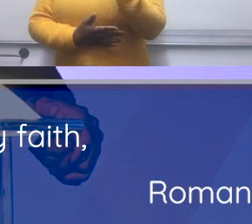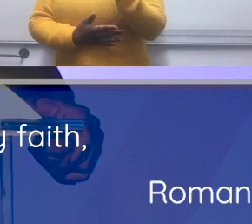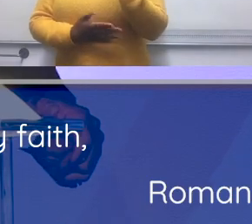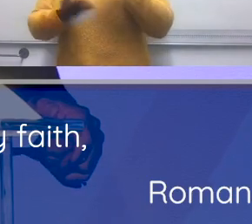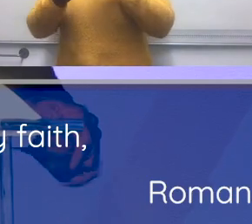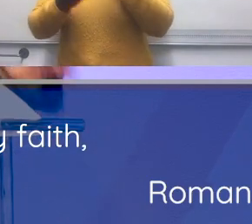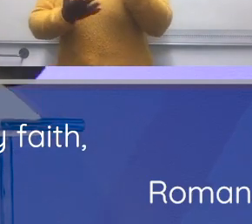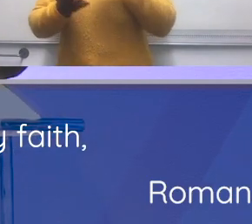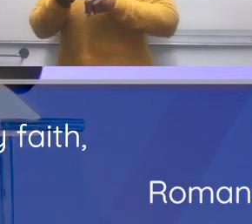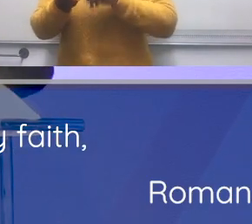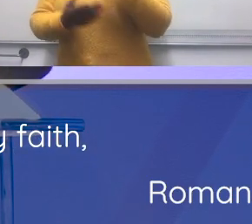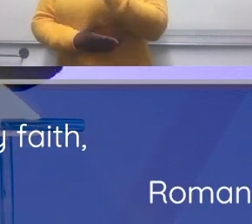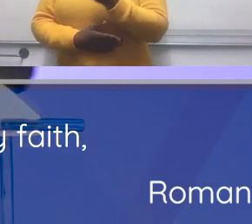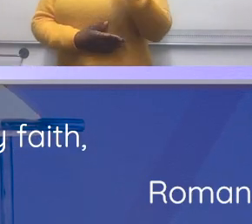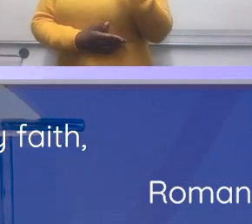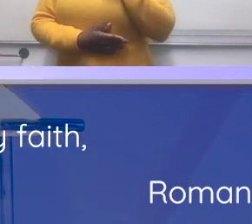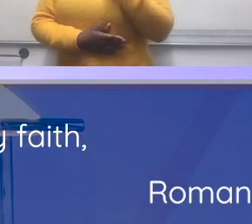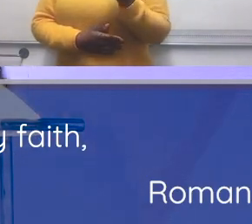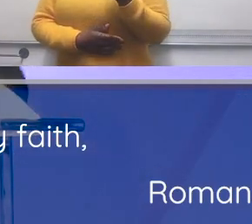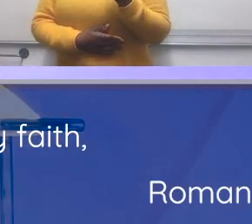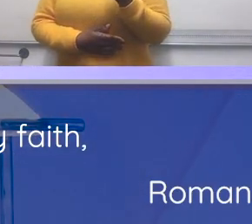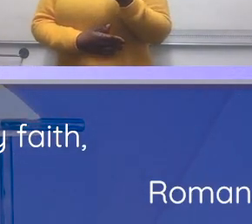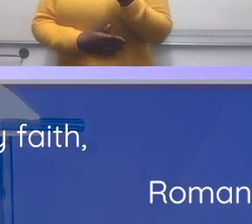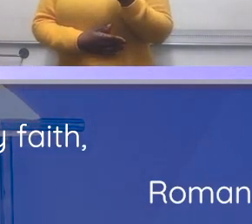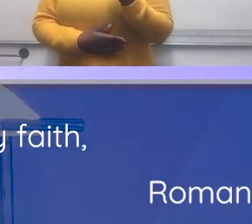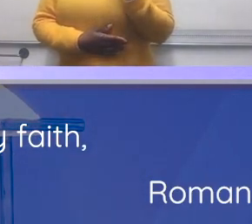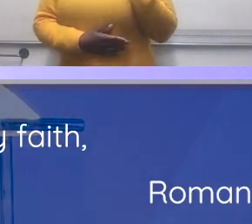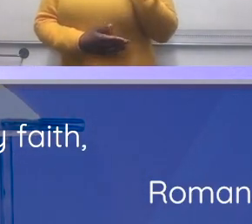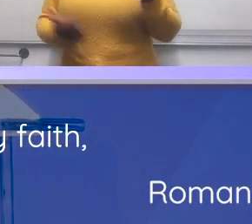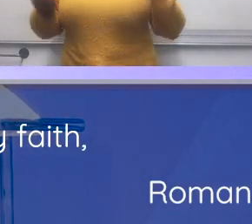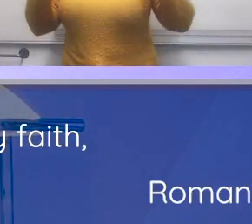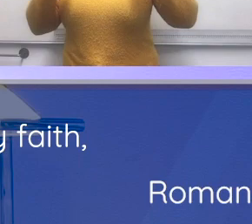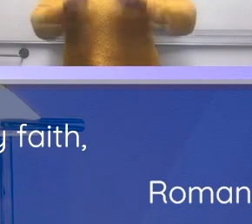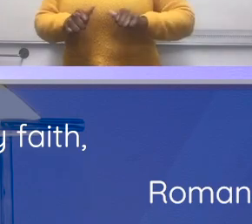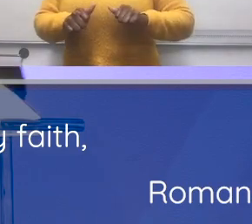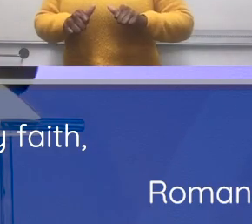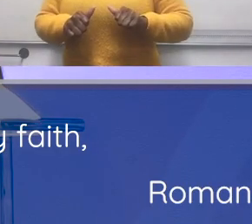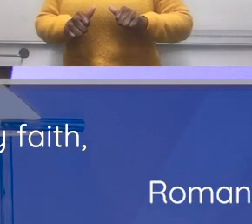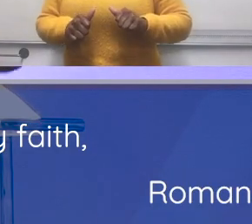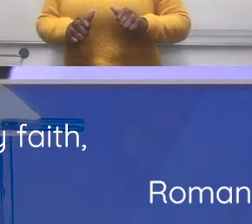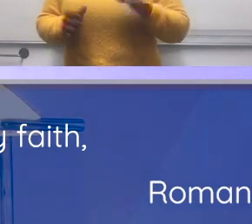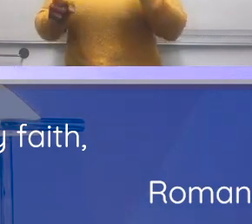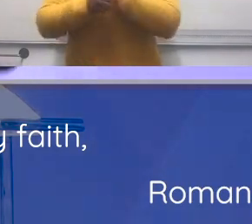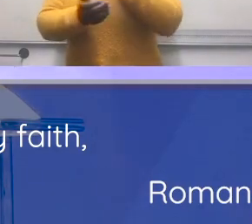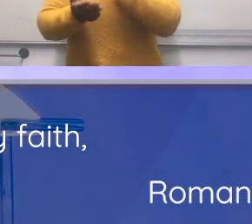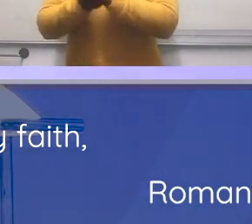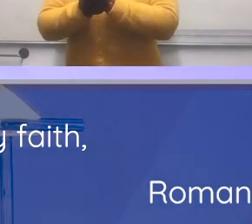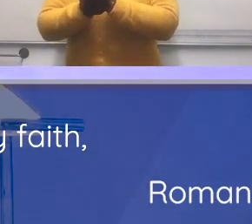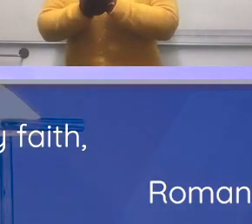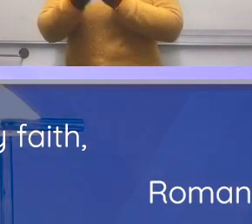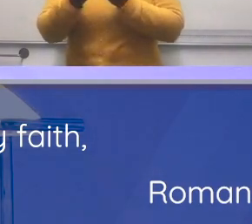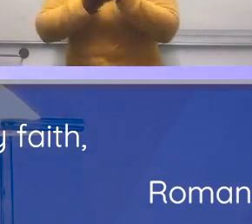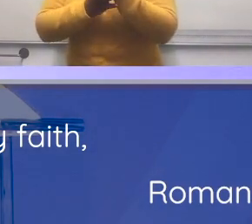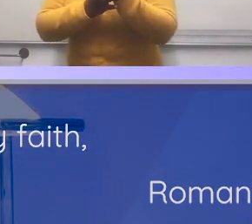verses 1 and 2, therefore, since we have been justified by faith, we have